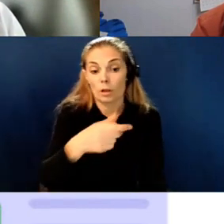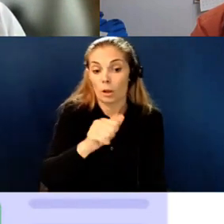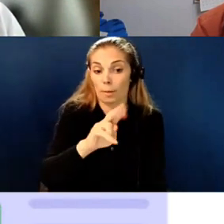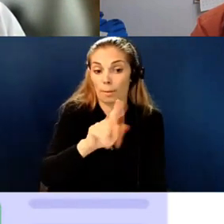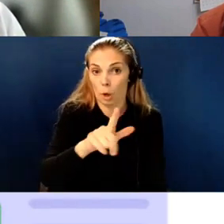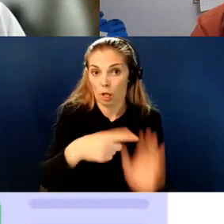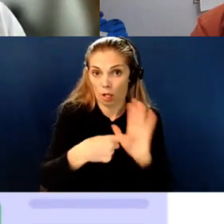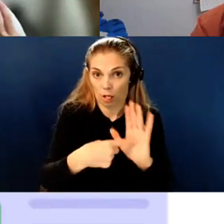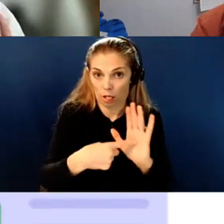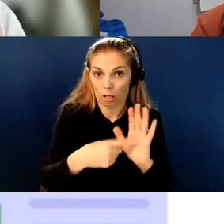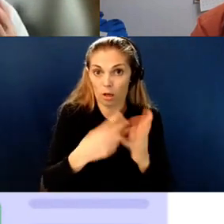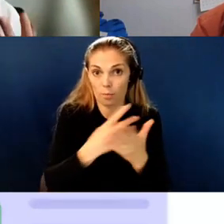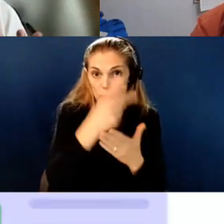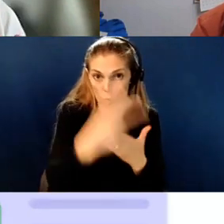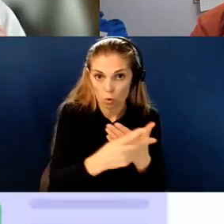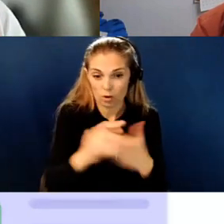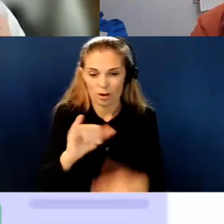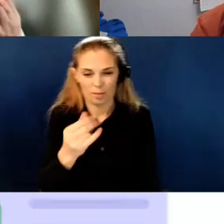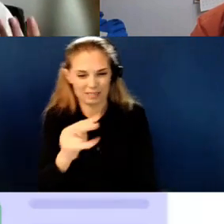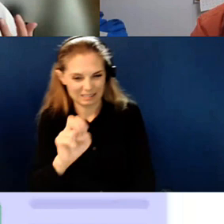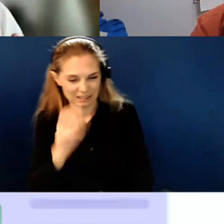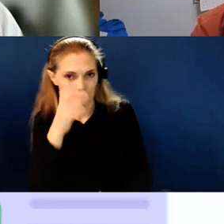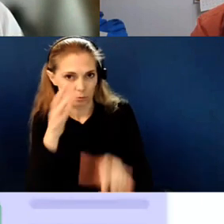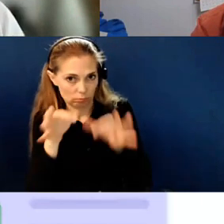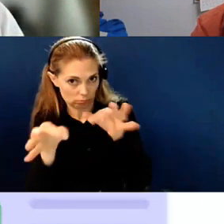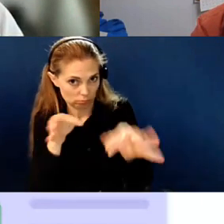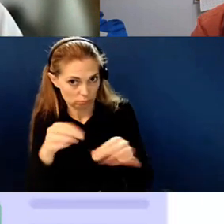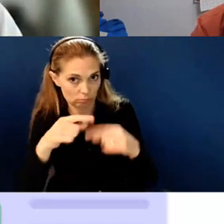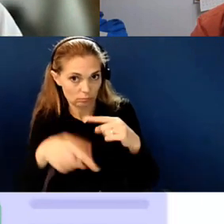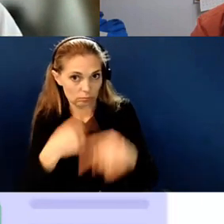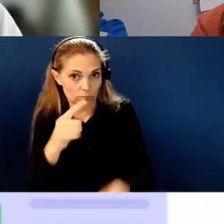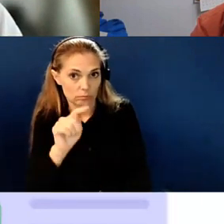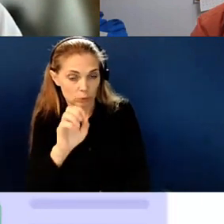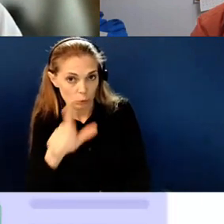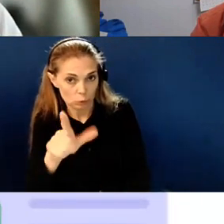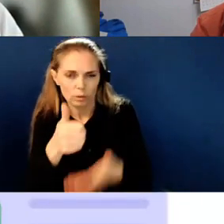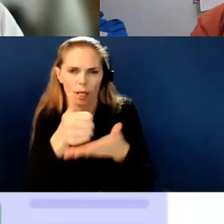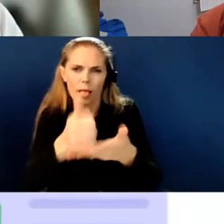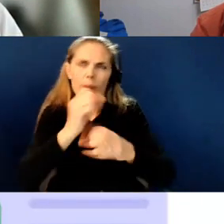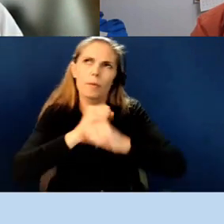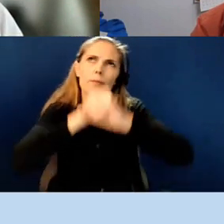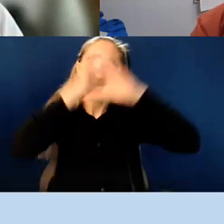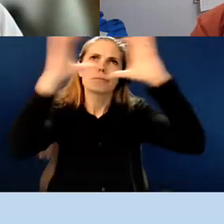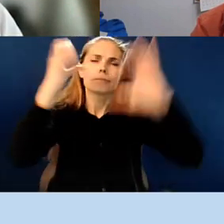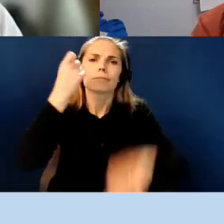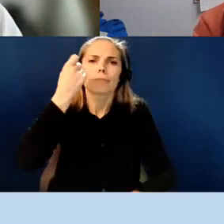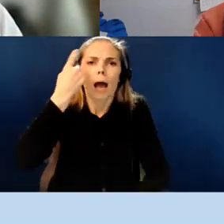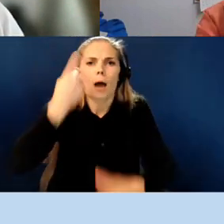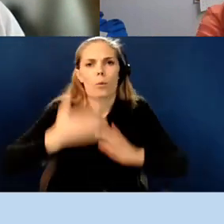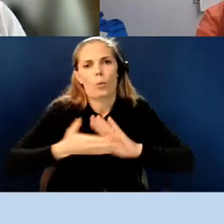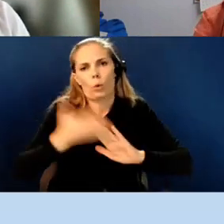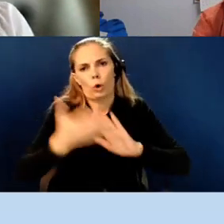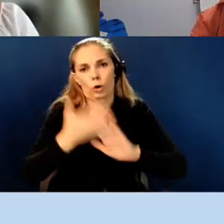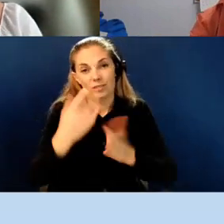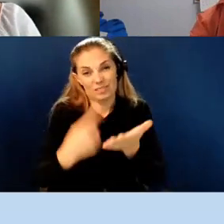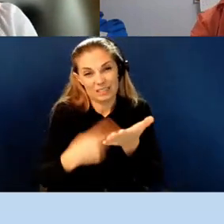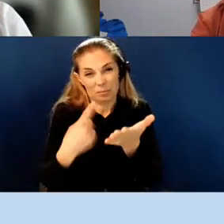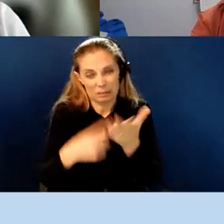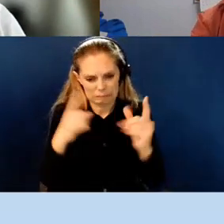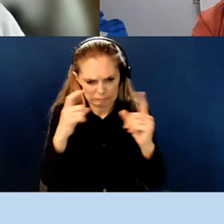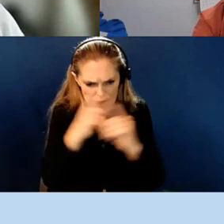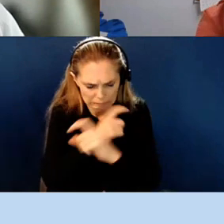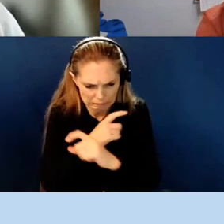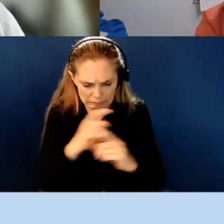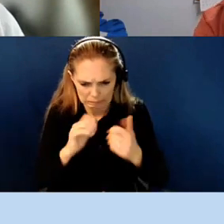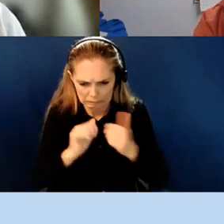understand how they work, because they can be tricky and sometimes confusing in how everything is working together. So without